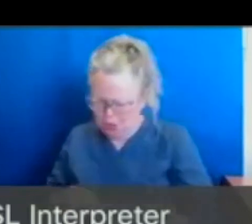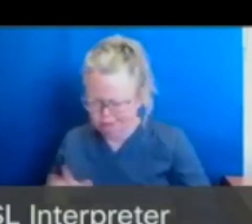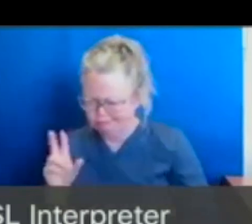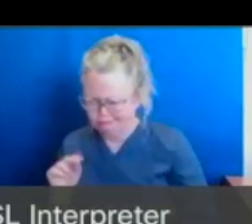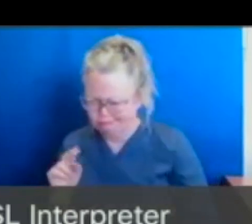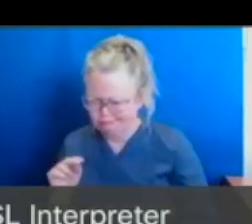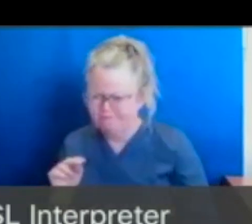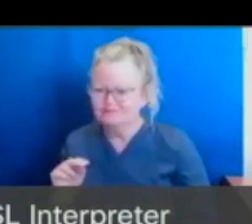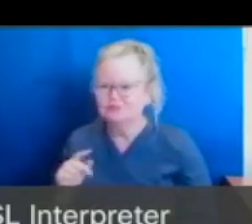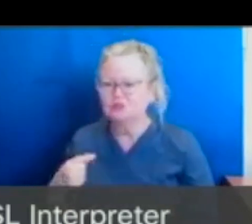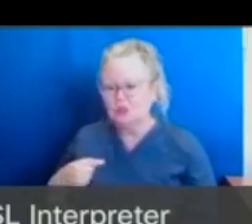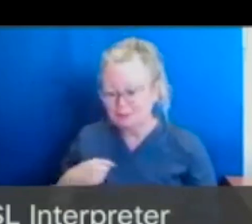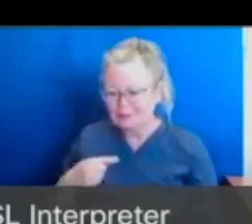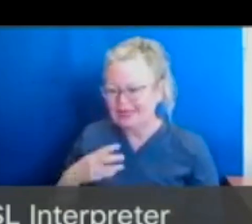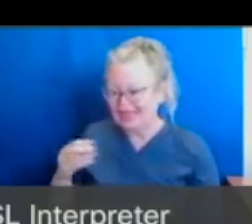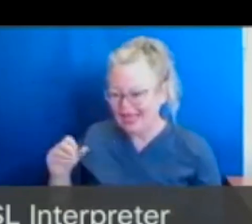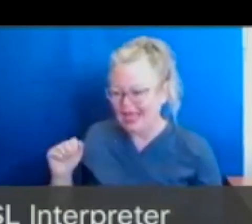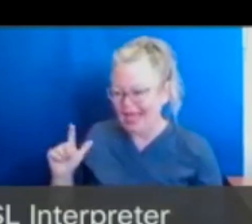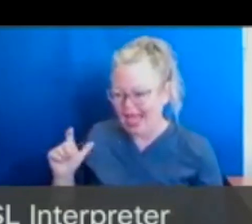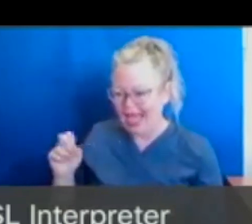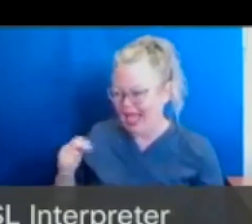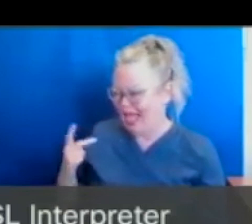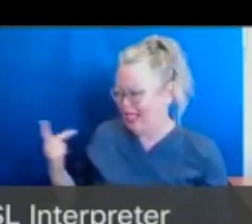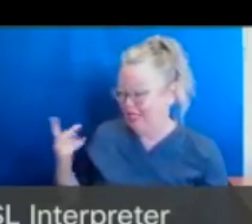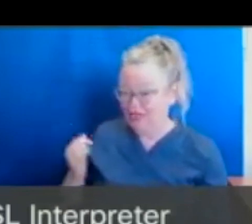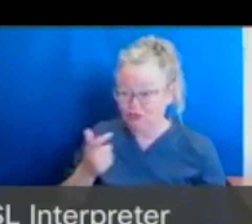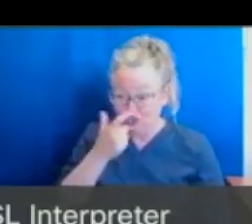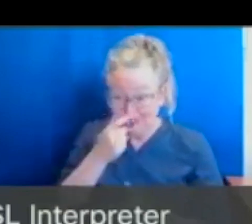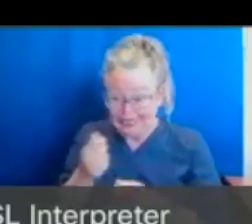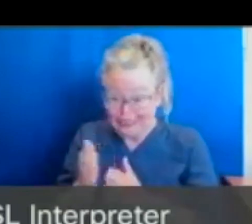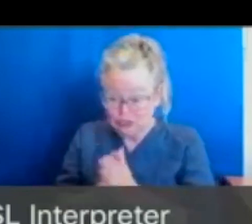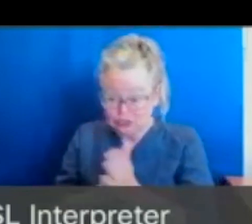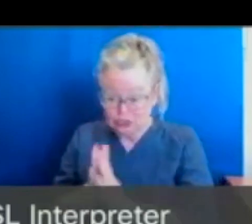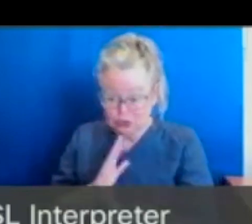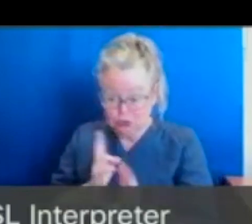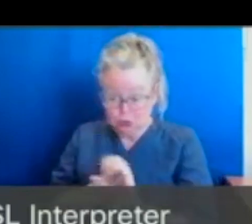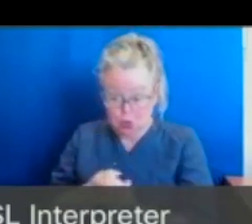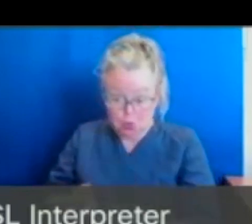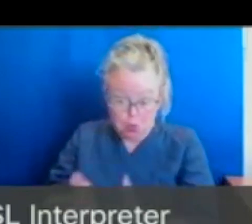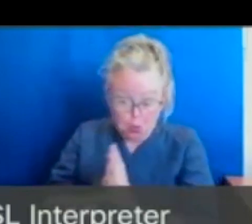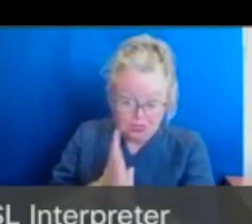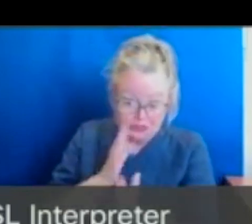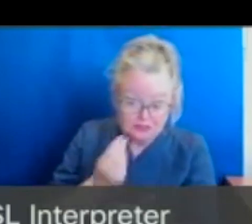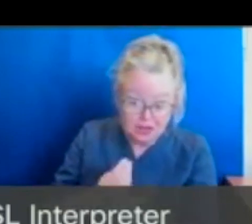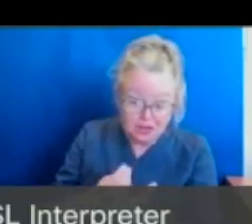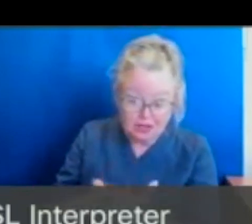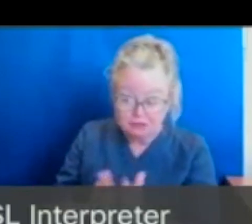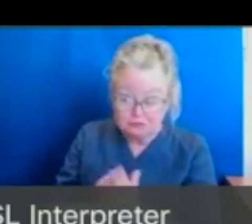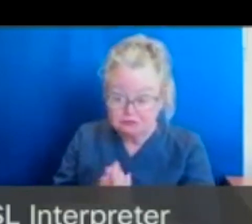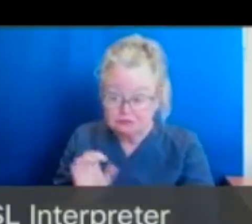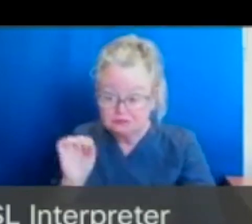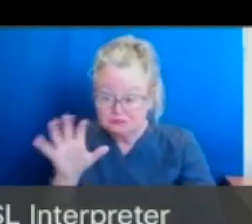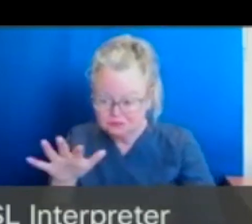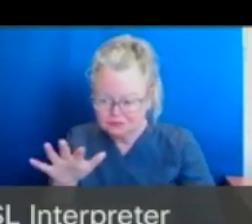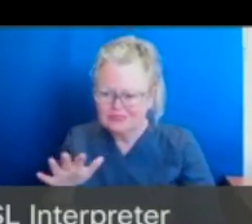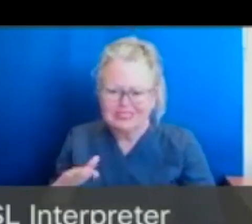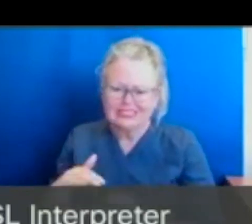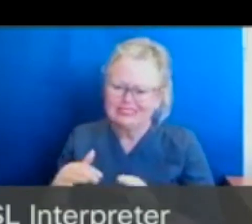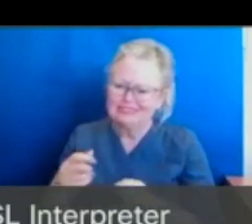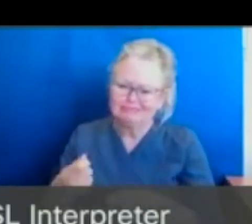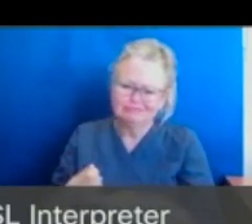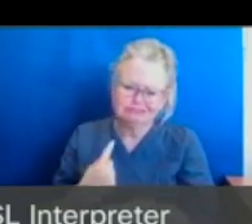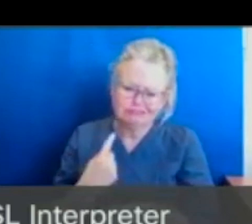are encouraging people that are interested in this competition to do is just to send us either